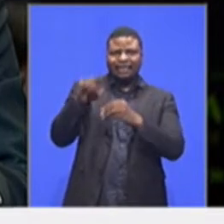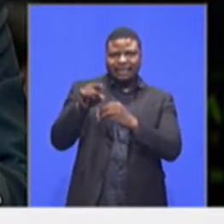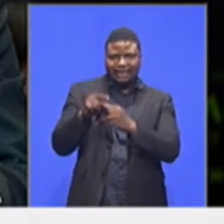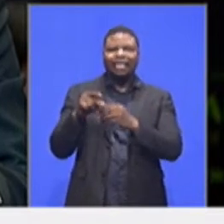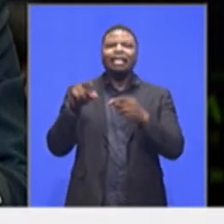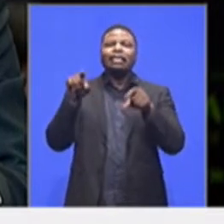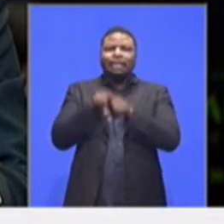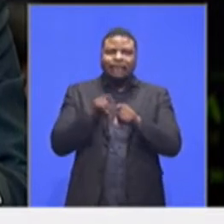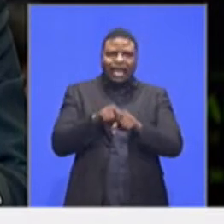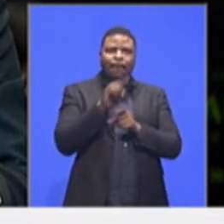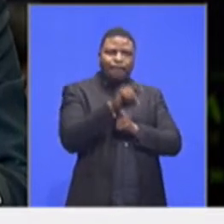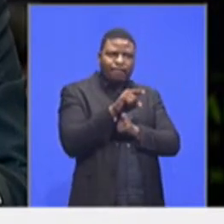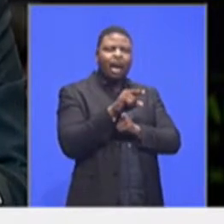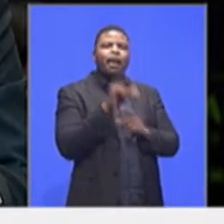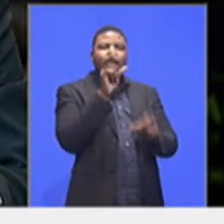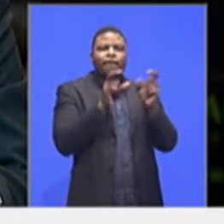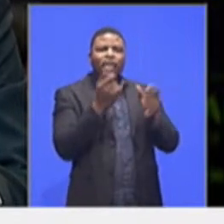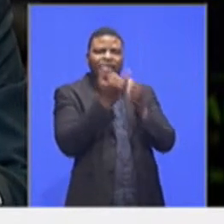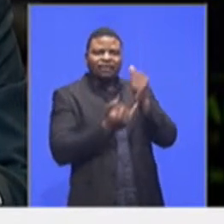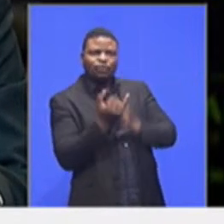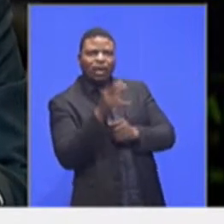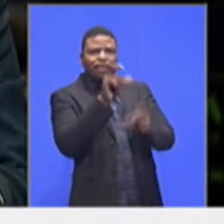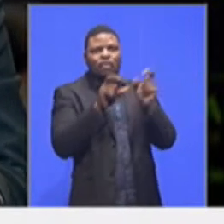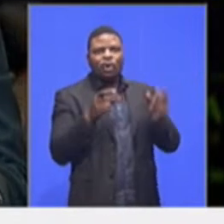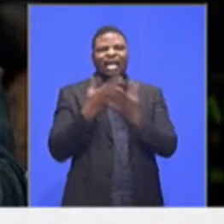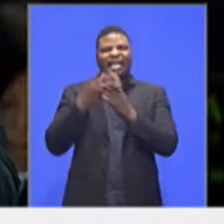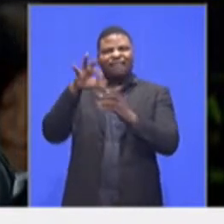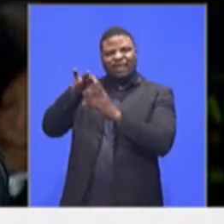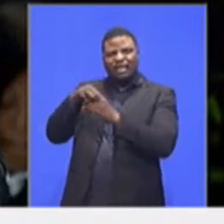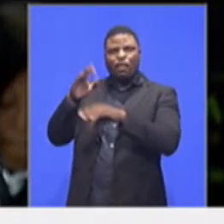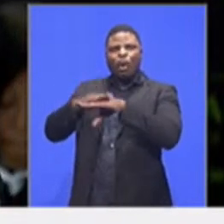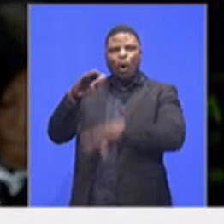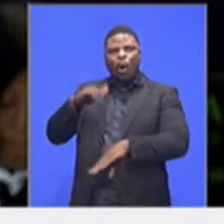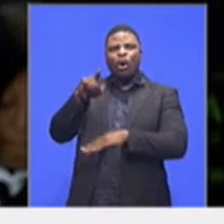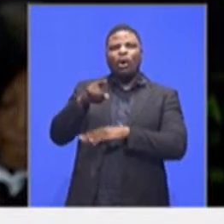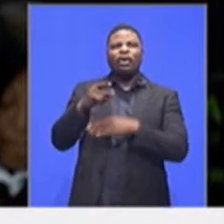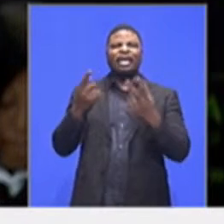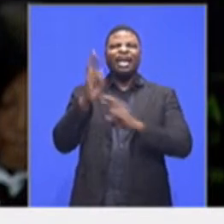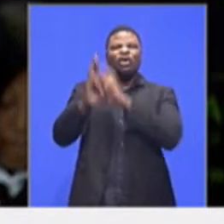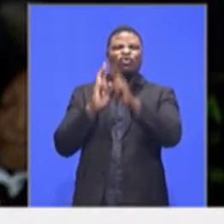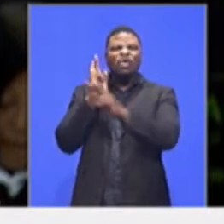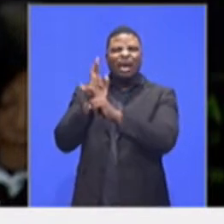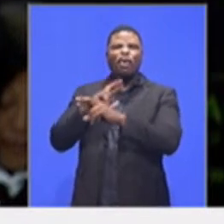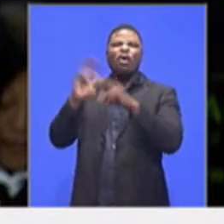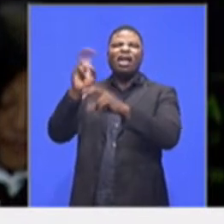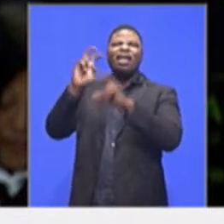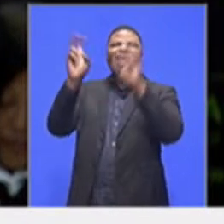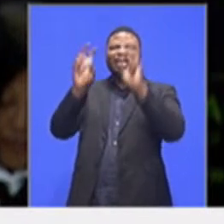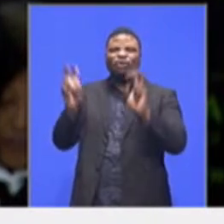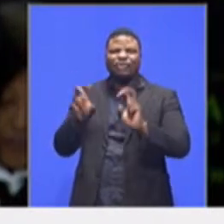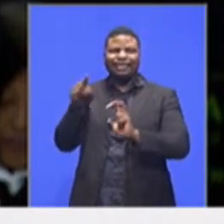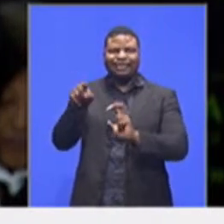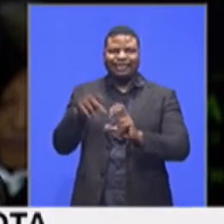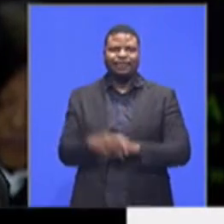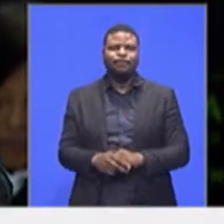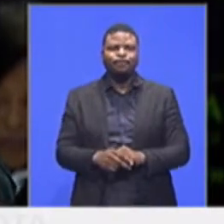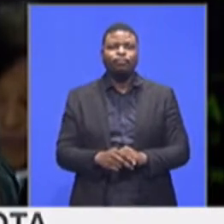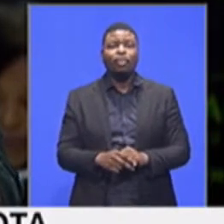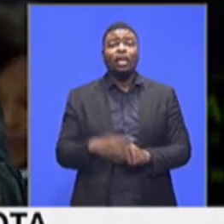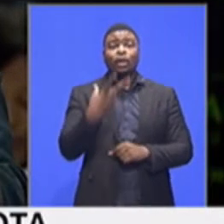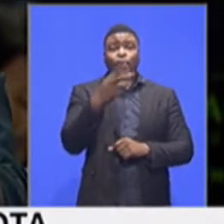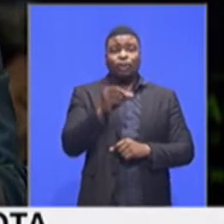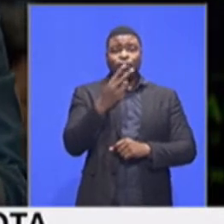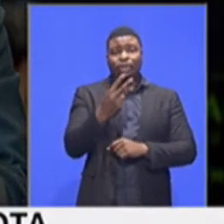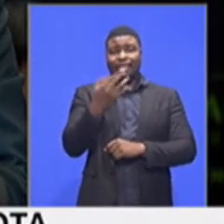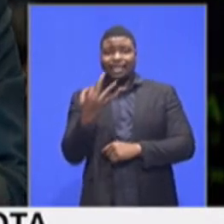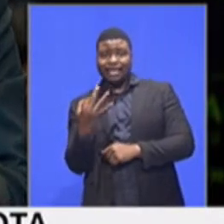energy and increase electricity generation. From the 1st of March 2023, businesses will be able to